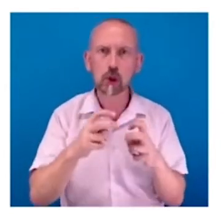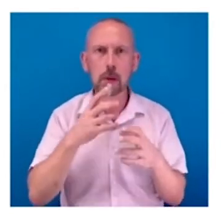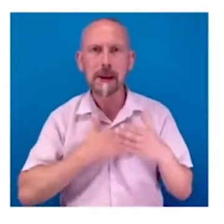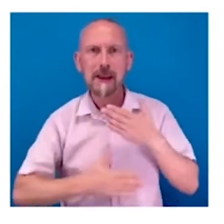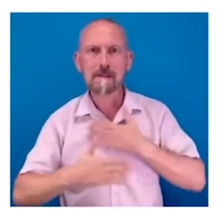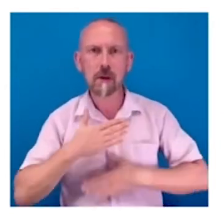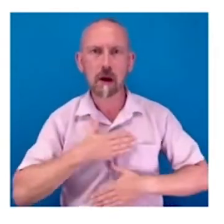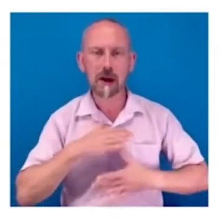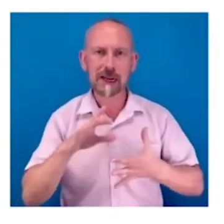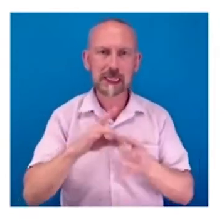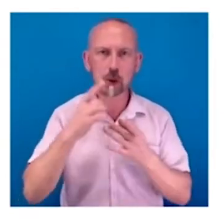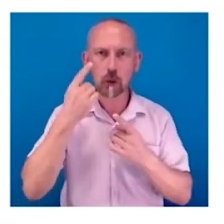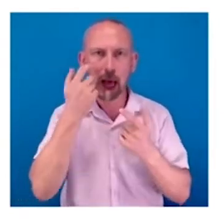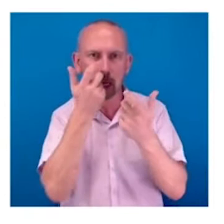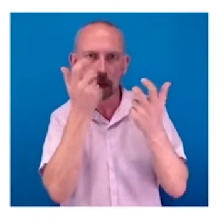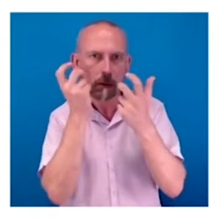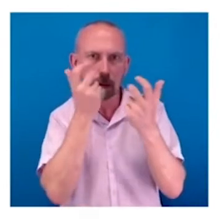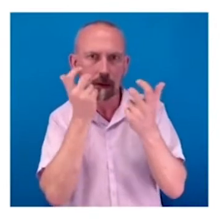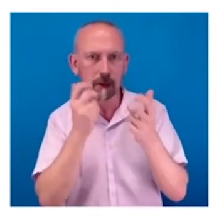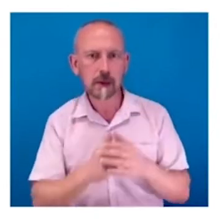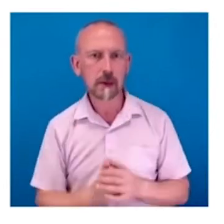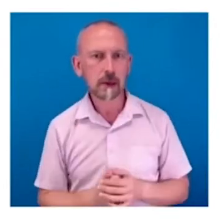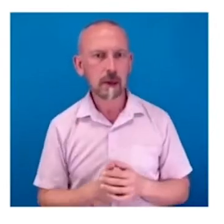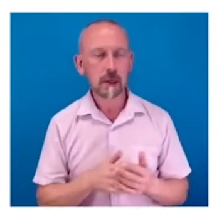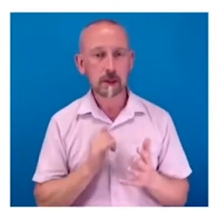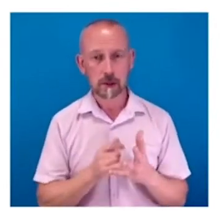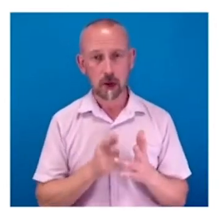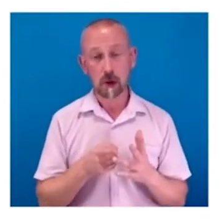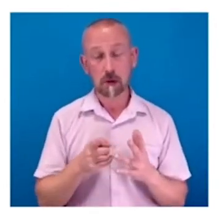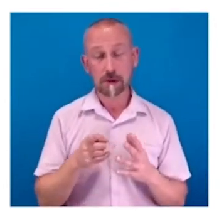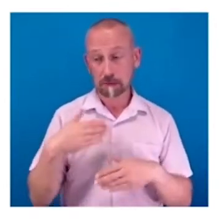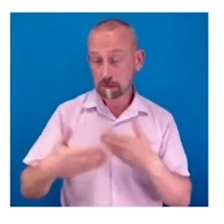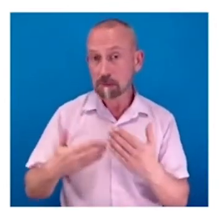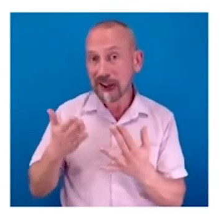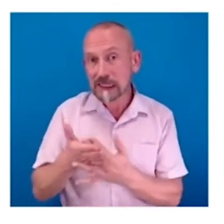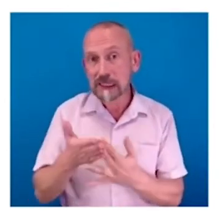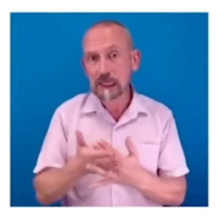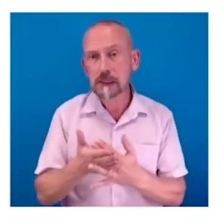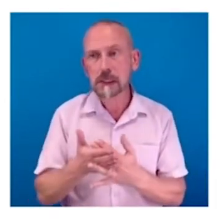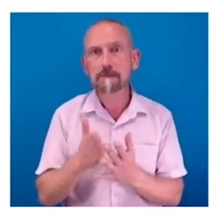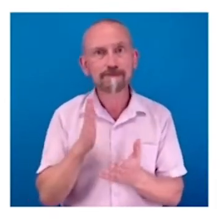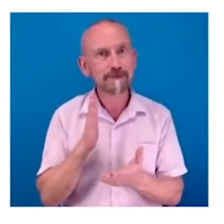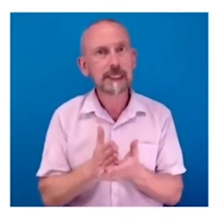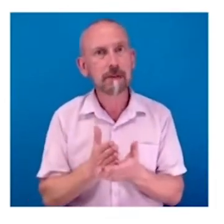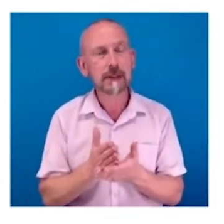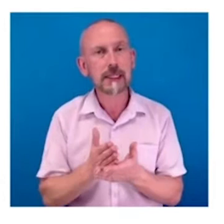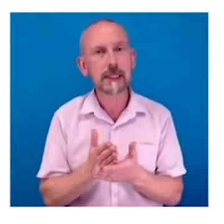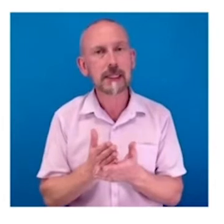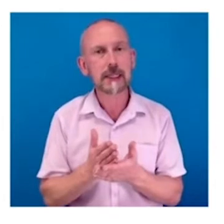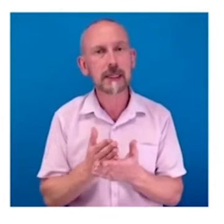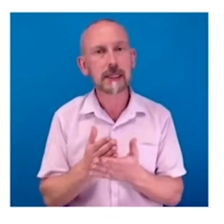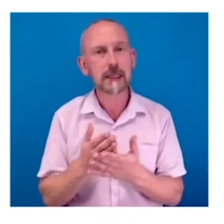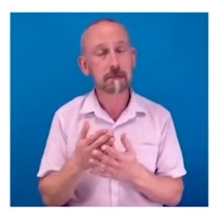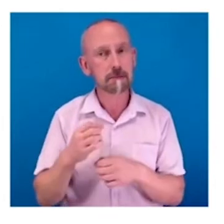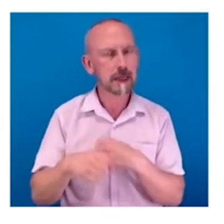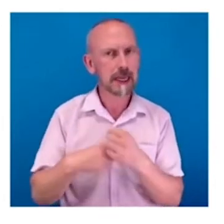the accessibility field has been definitely one of those areas that has been a natural early